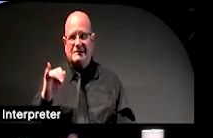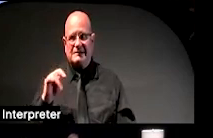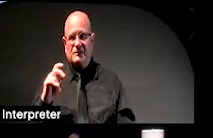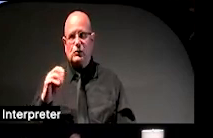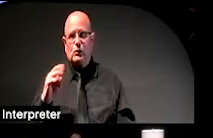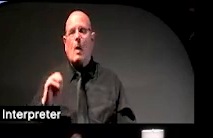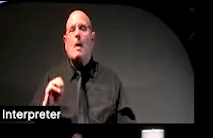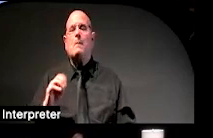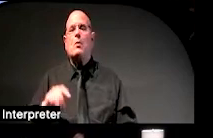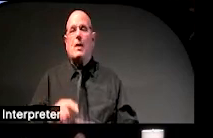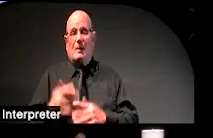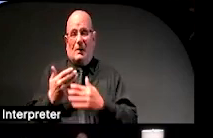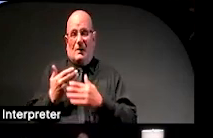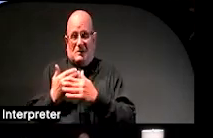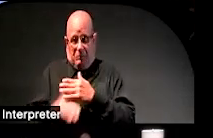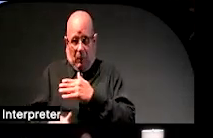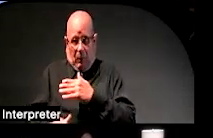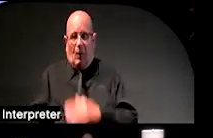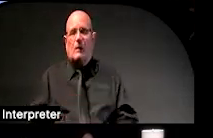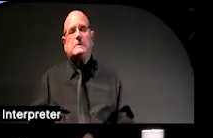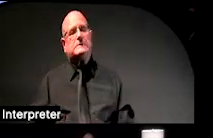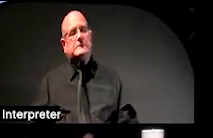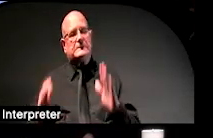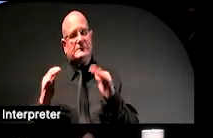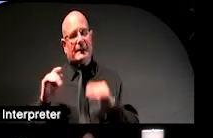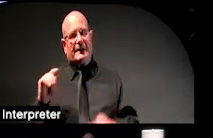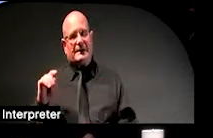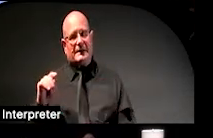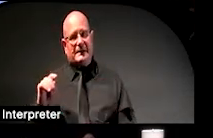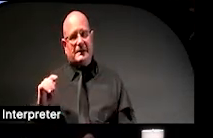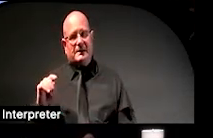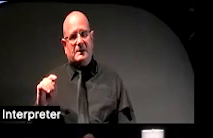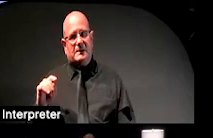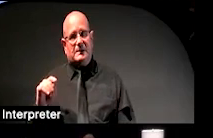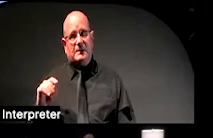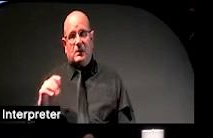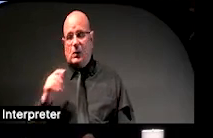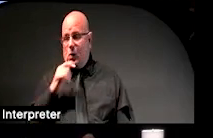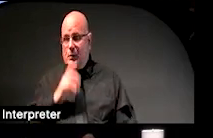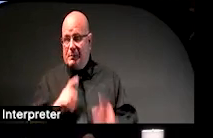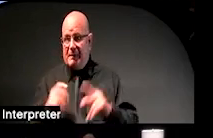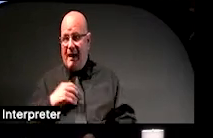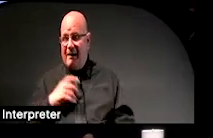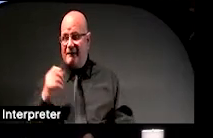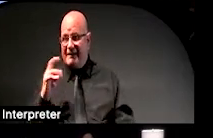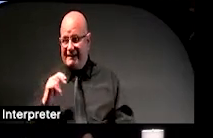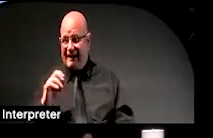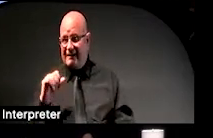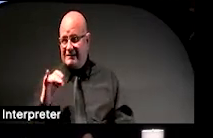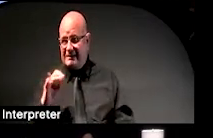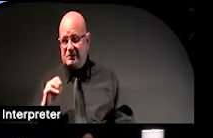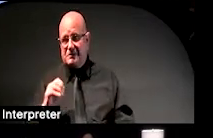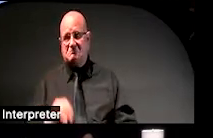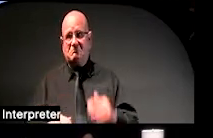When he was born, there was an expectation that people with Down syndrome live to be a certain age.